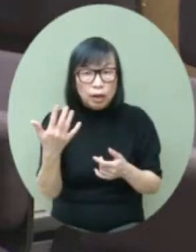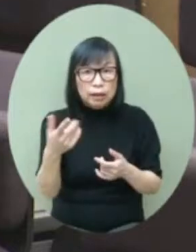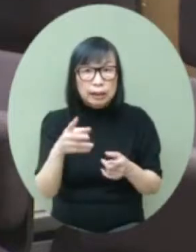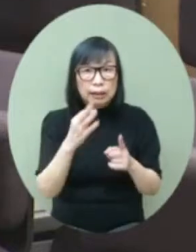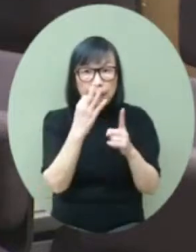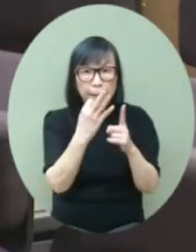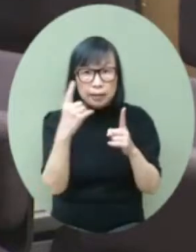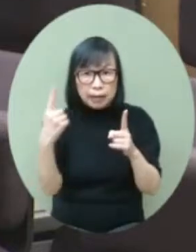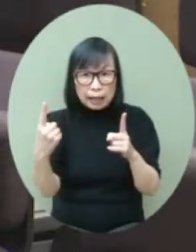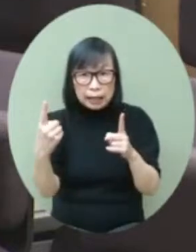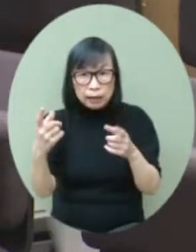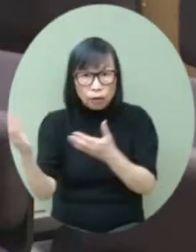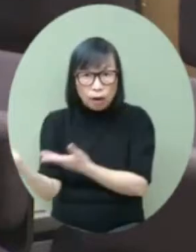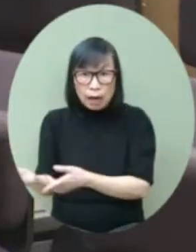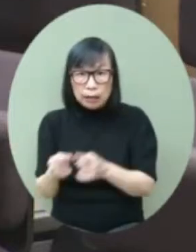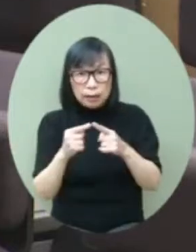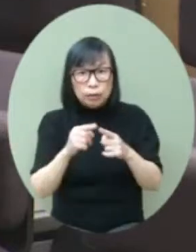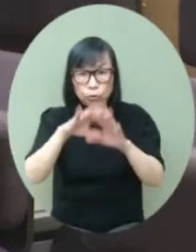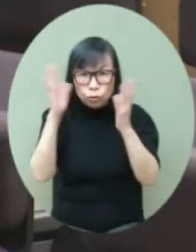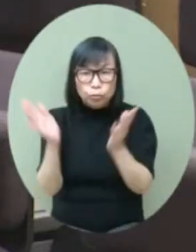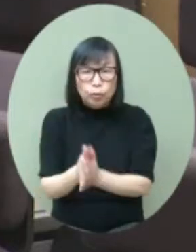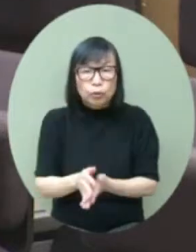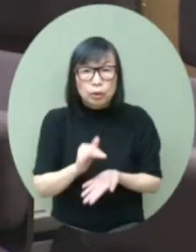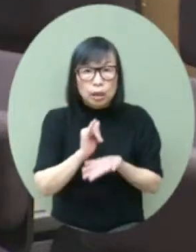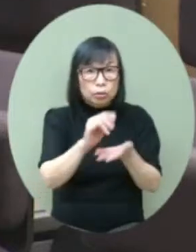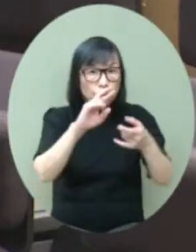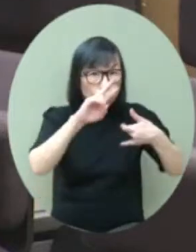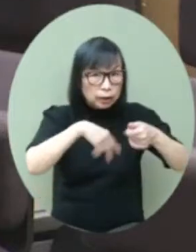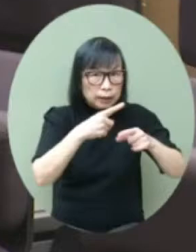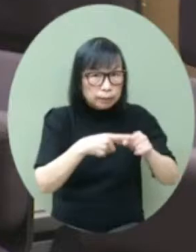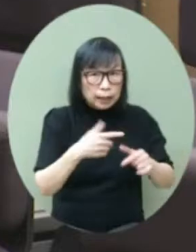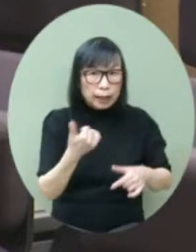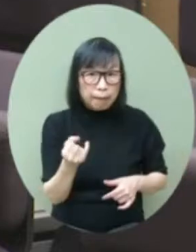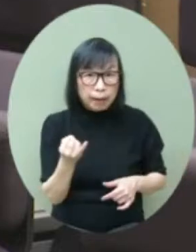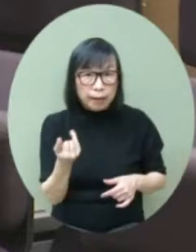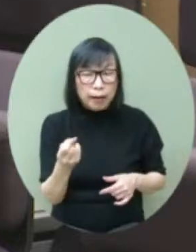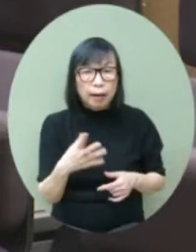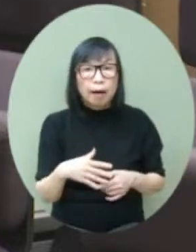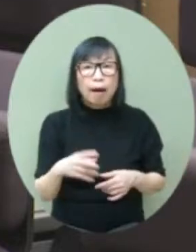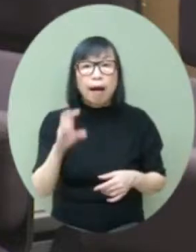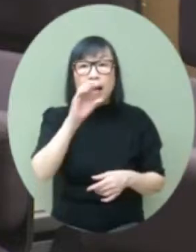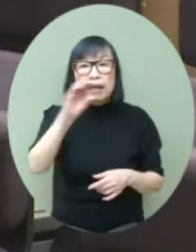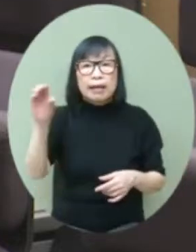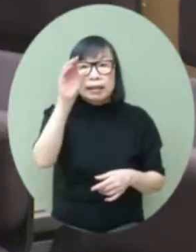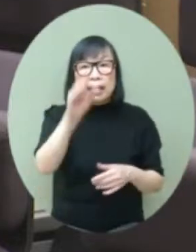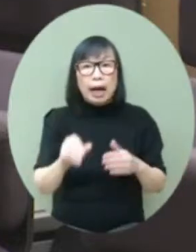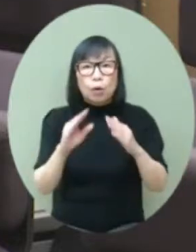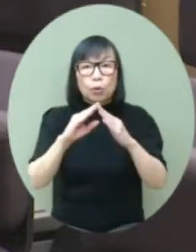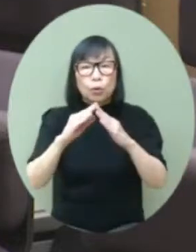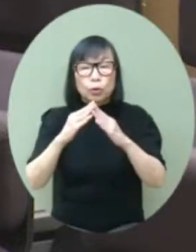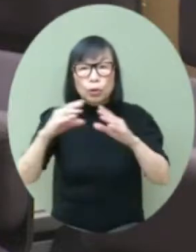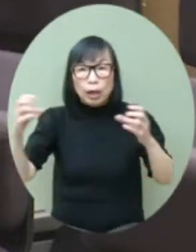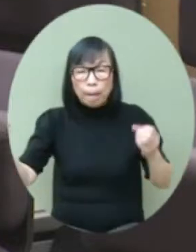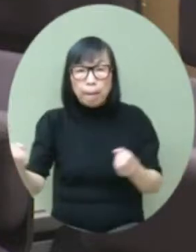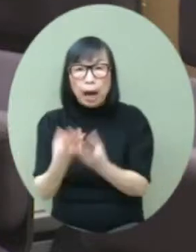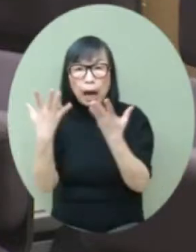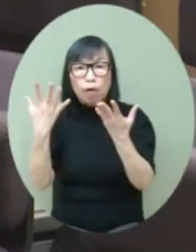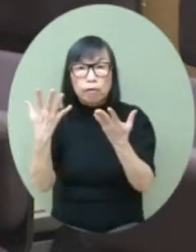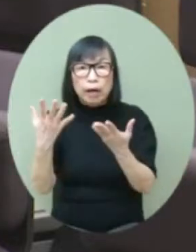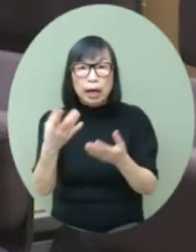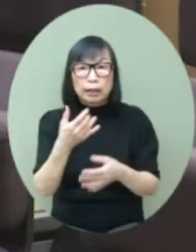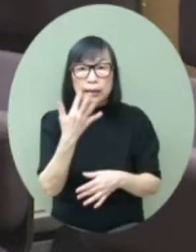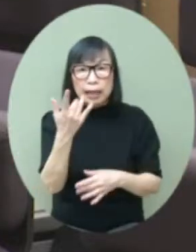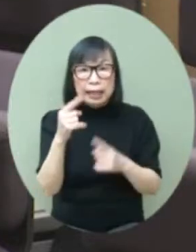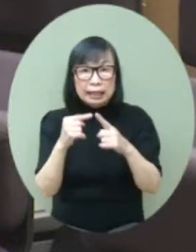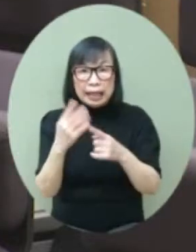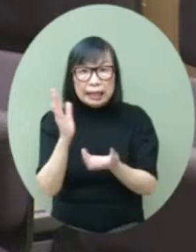between the two customers who were, eating there? Is it that all the 100-odd customers there had to be quarantined? There was